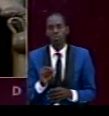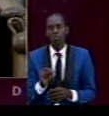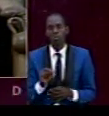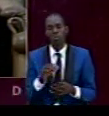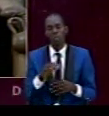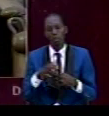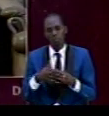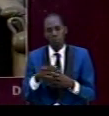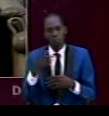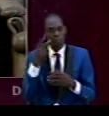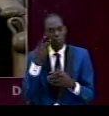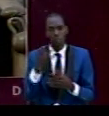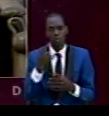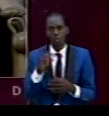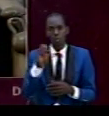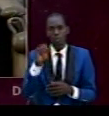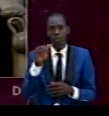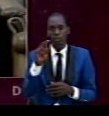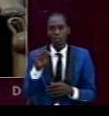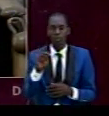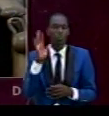that operation we should bring